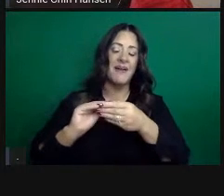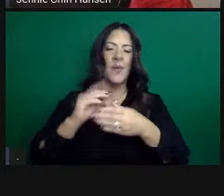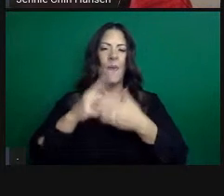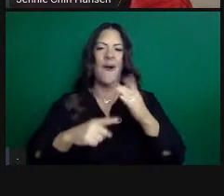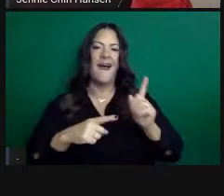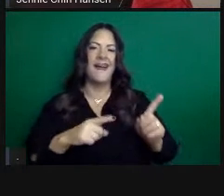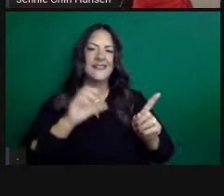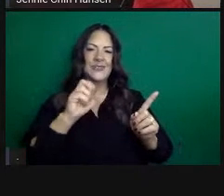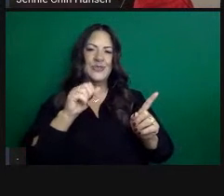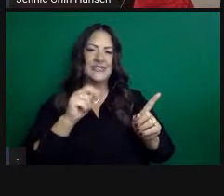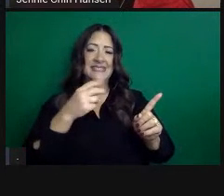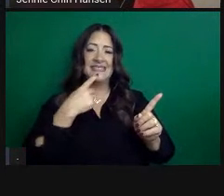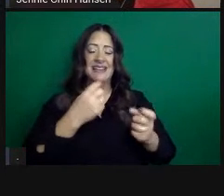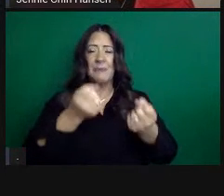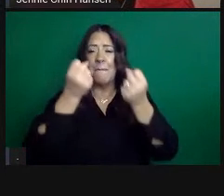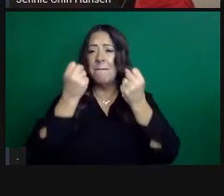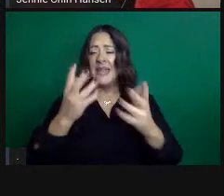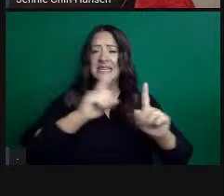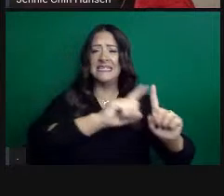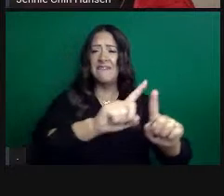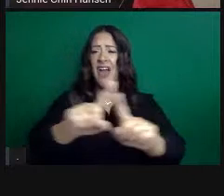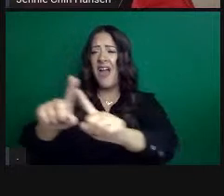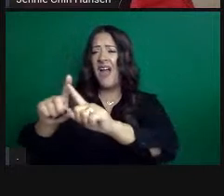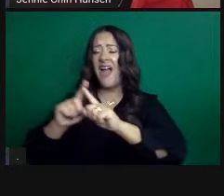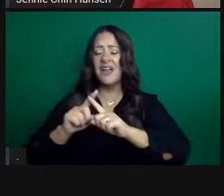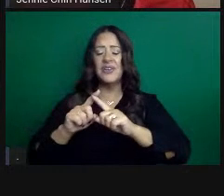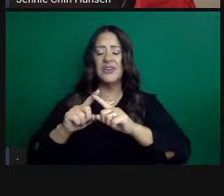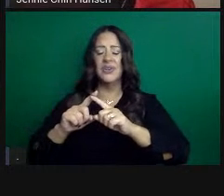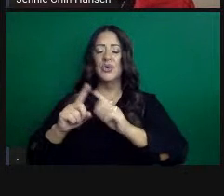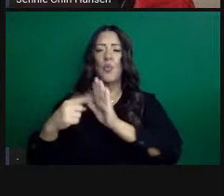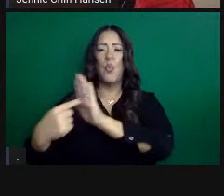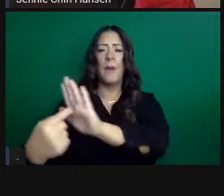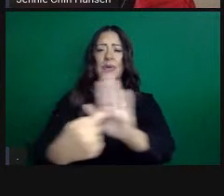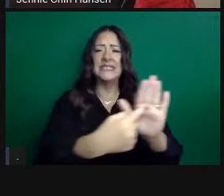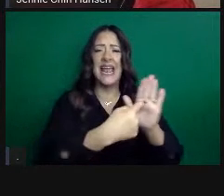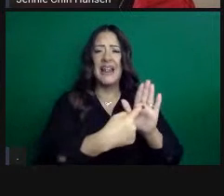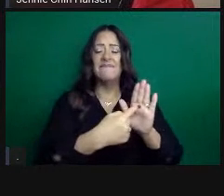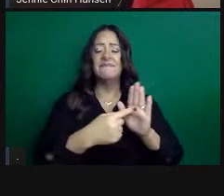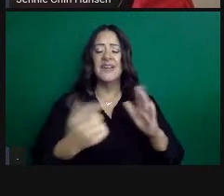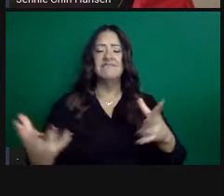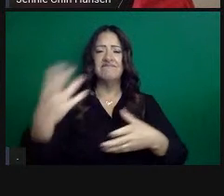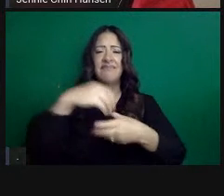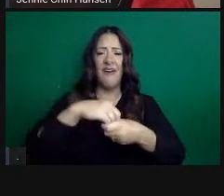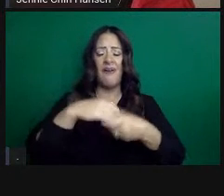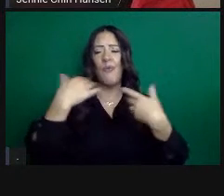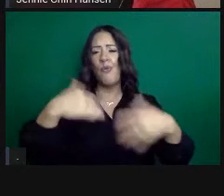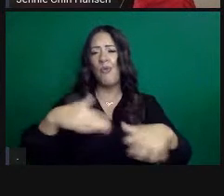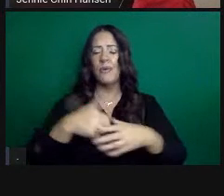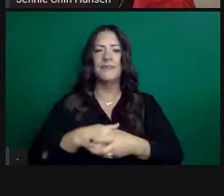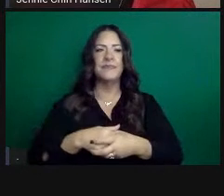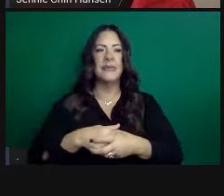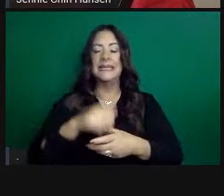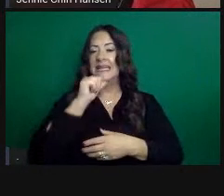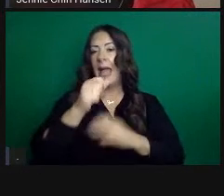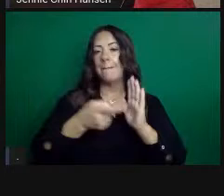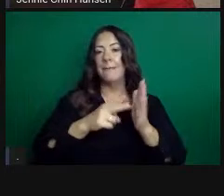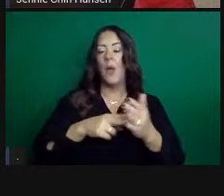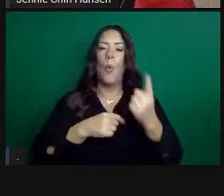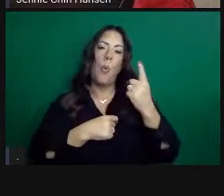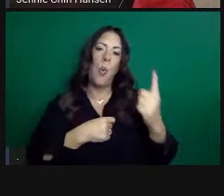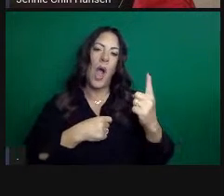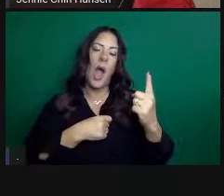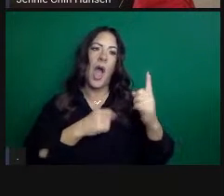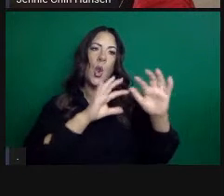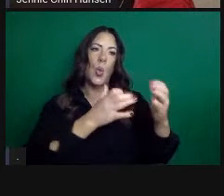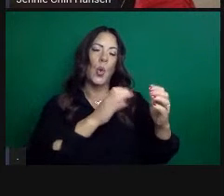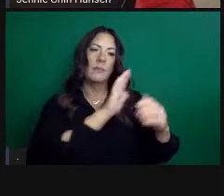described, bringing together so many different sectors. This wasn't an approach where one group did one part and